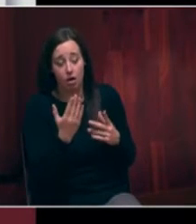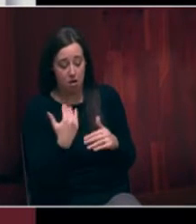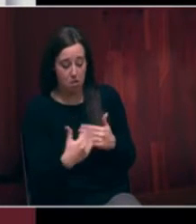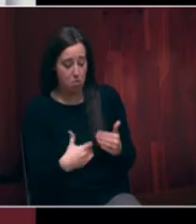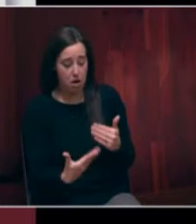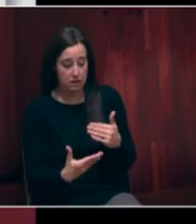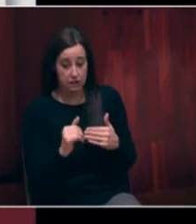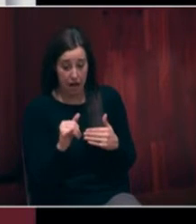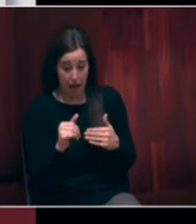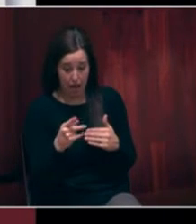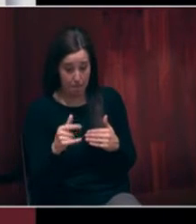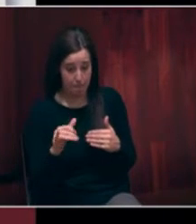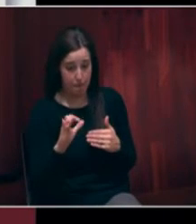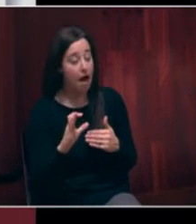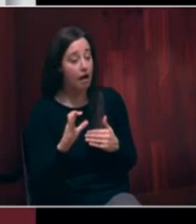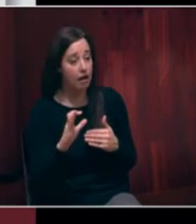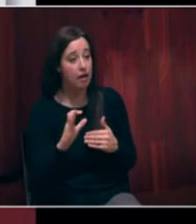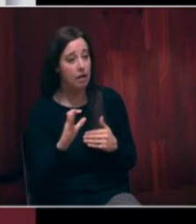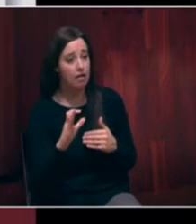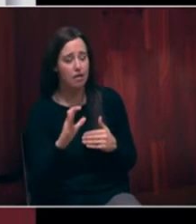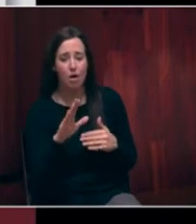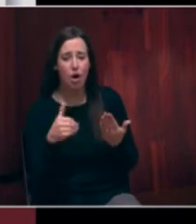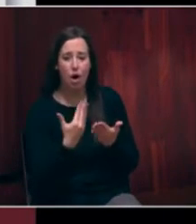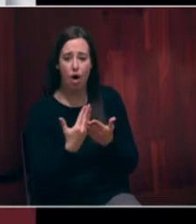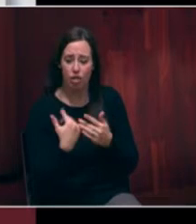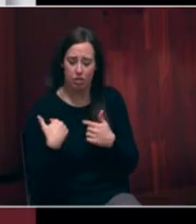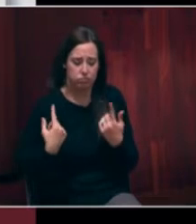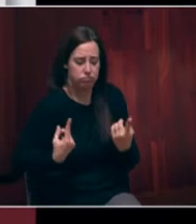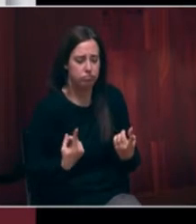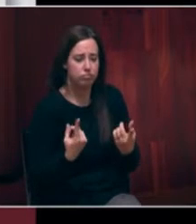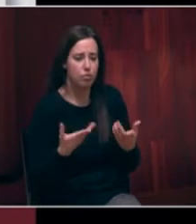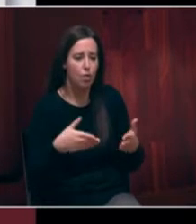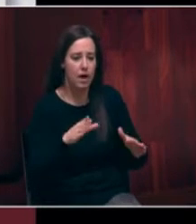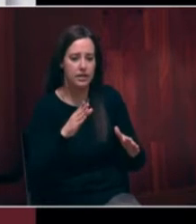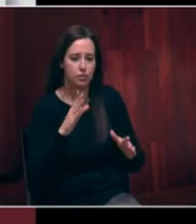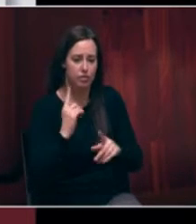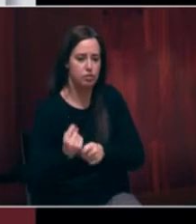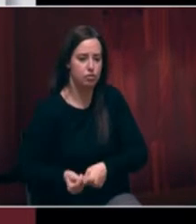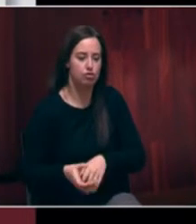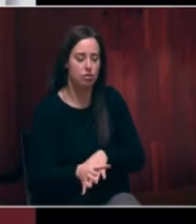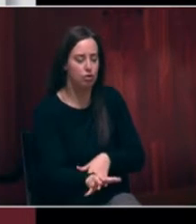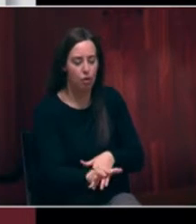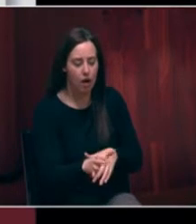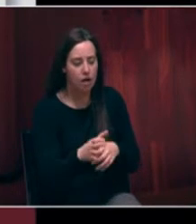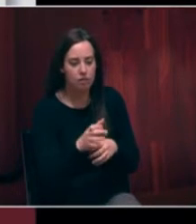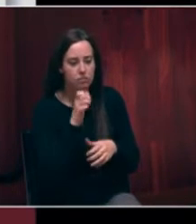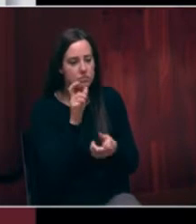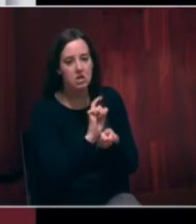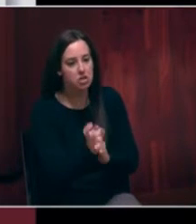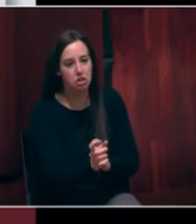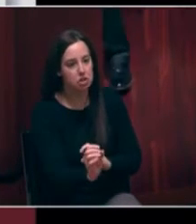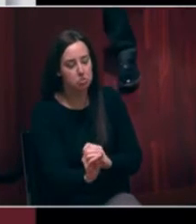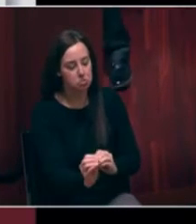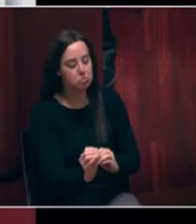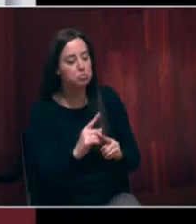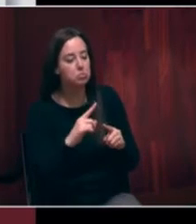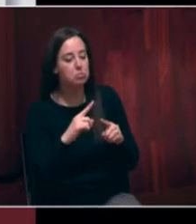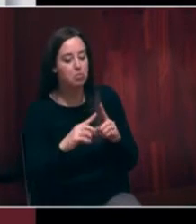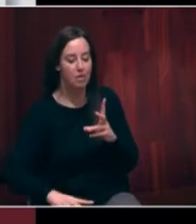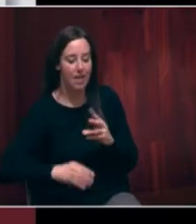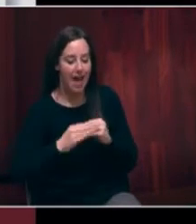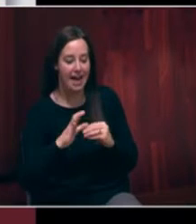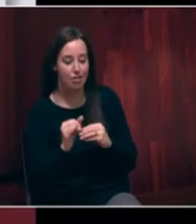IPAC. All those ways that we've been traditionally doing that, that doesn't change. But we have turned the shopping cart on right away so that we